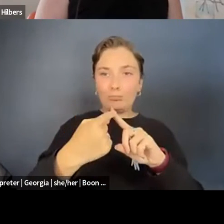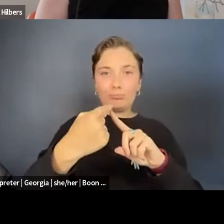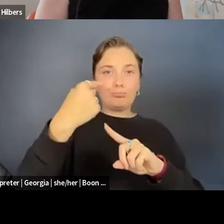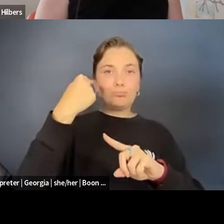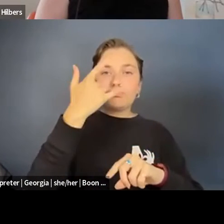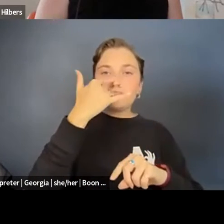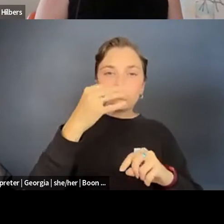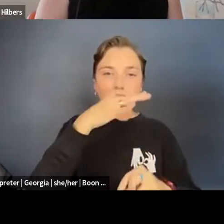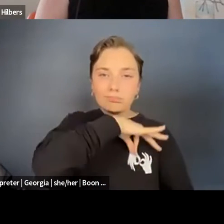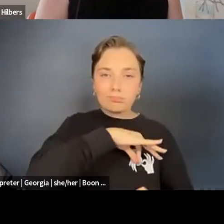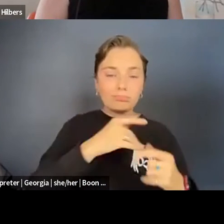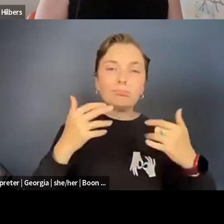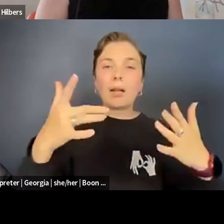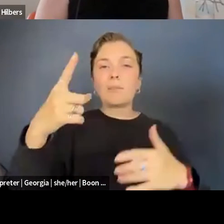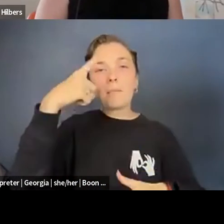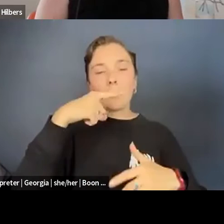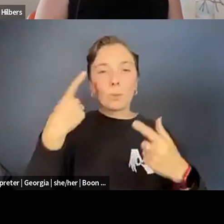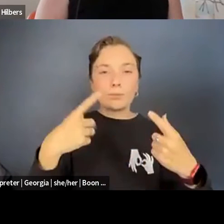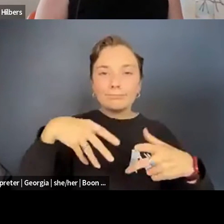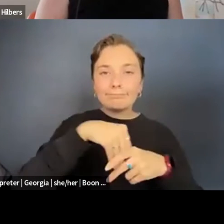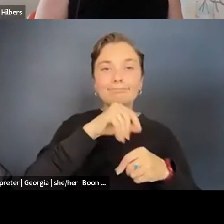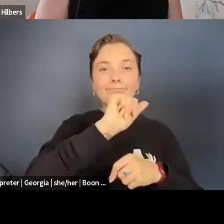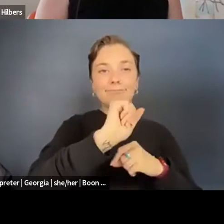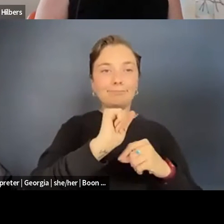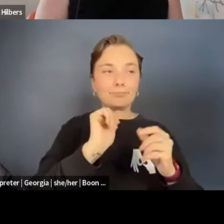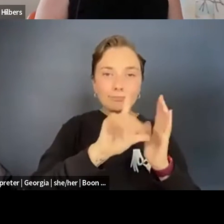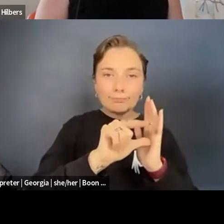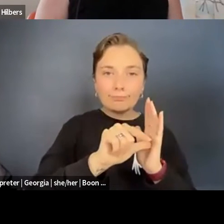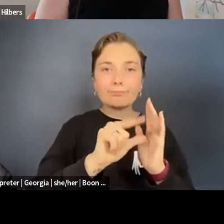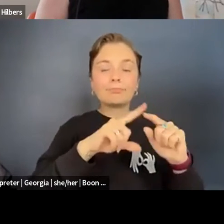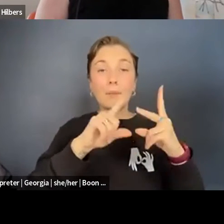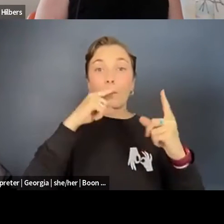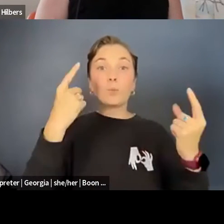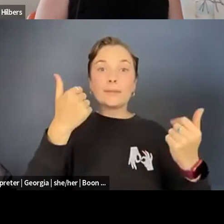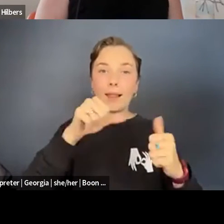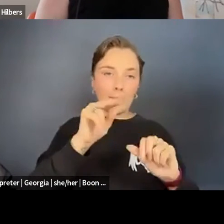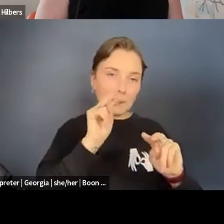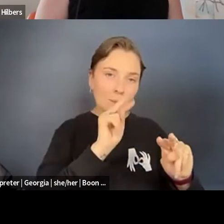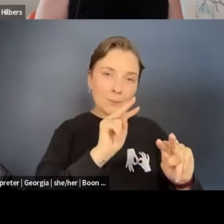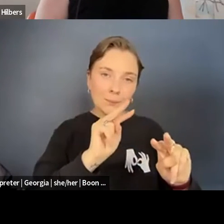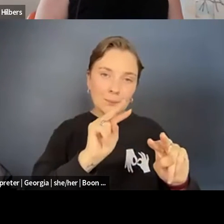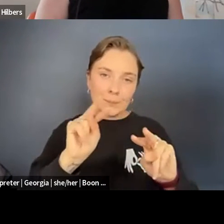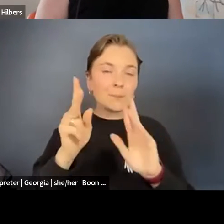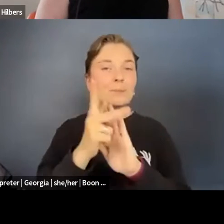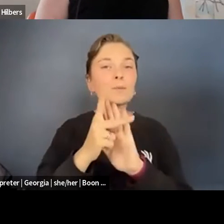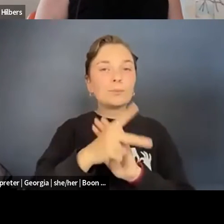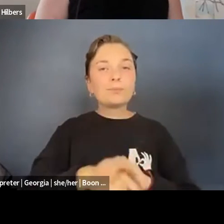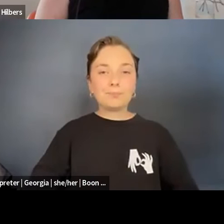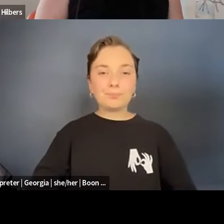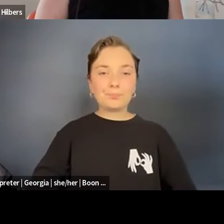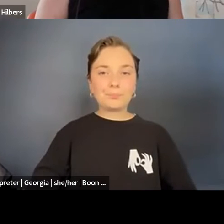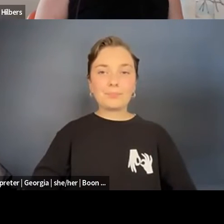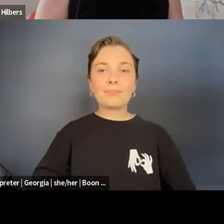benefit to so many people who participated in that and the people who continue to watch that video.